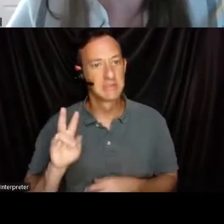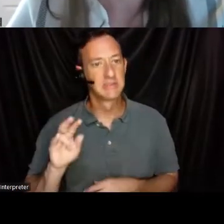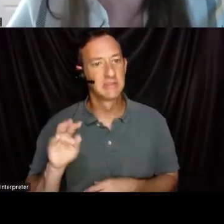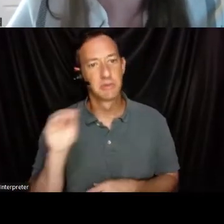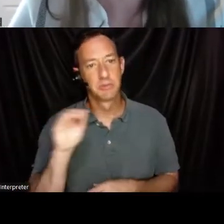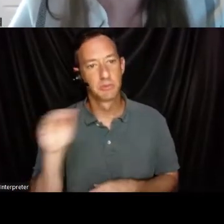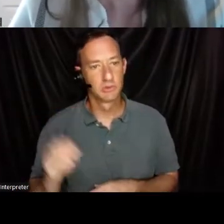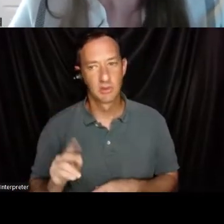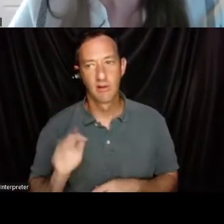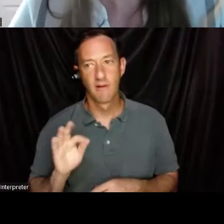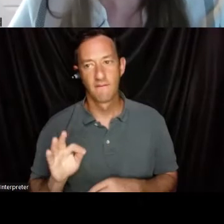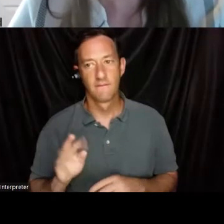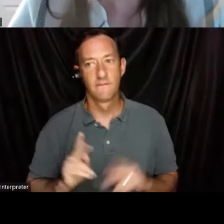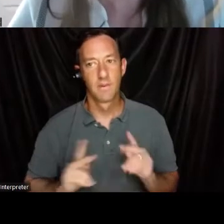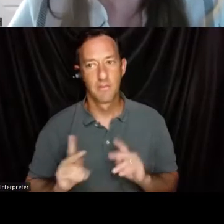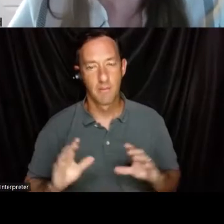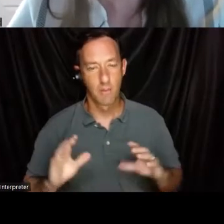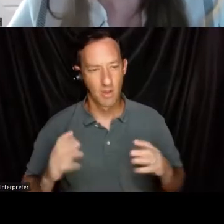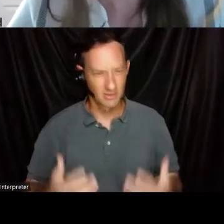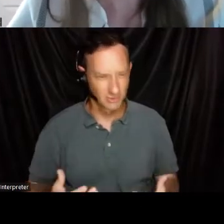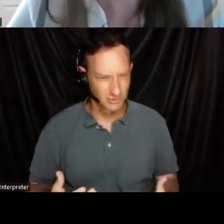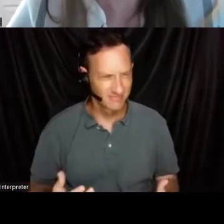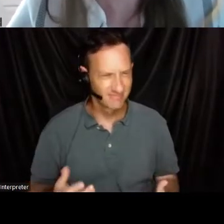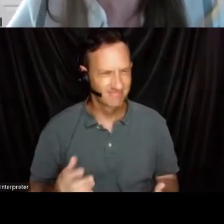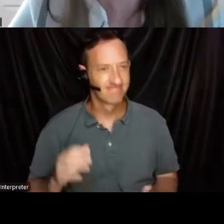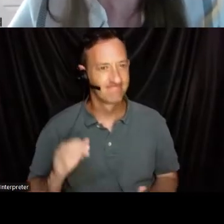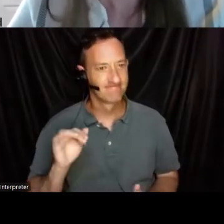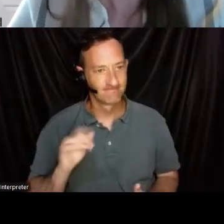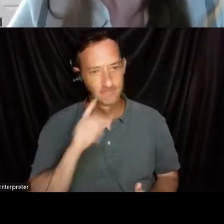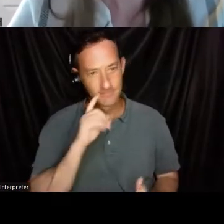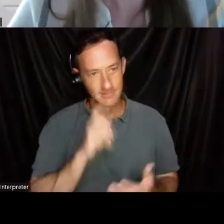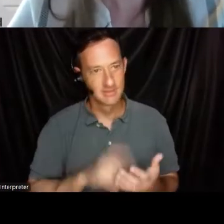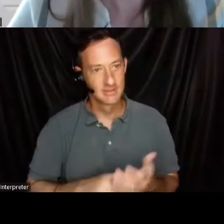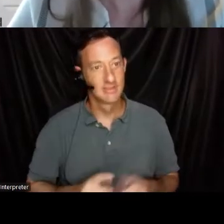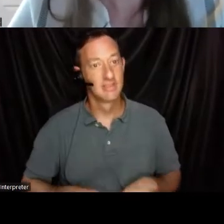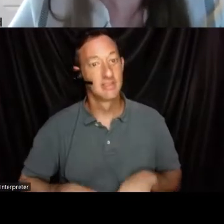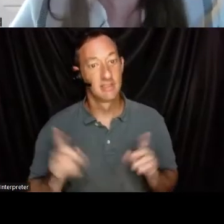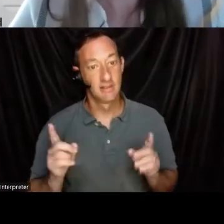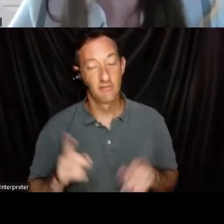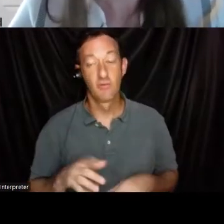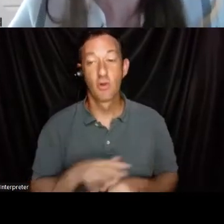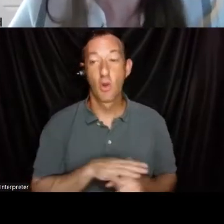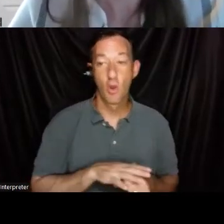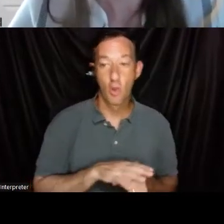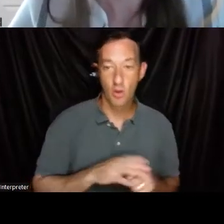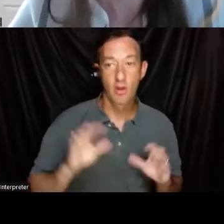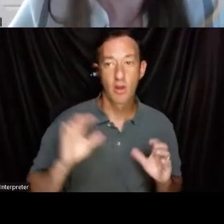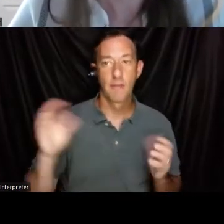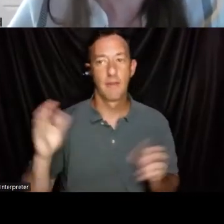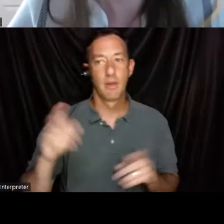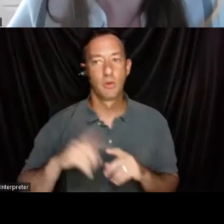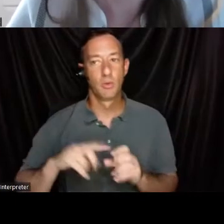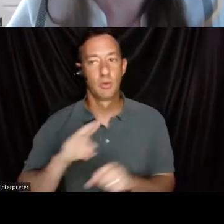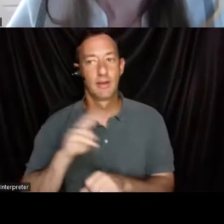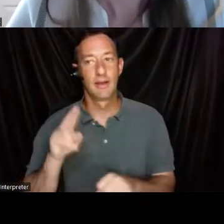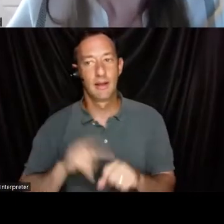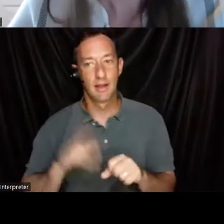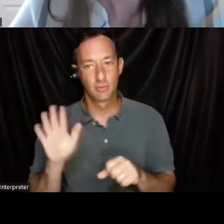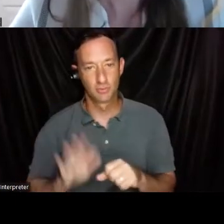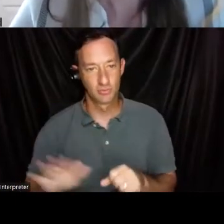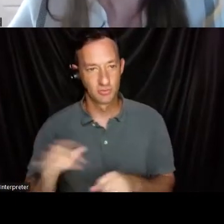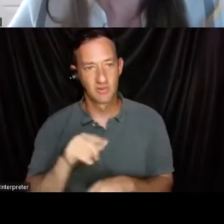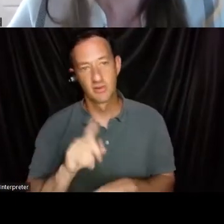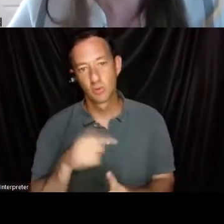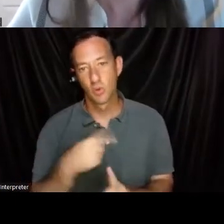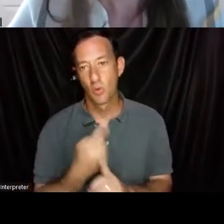of the population. So there you can see a difference between what you see locally and what you might see nationally. Now, this is only jail. It